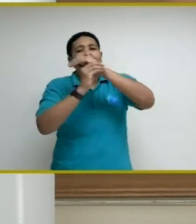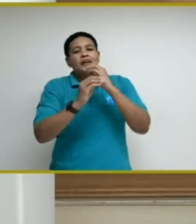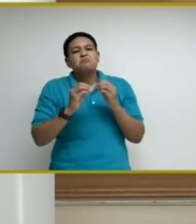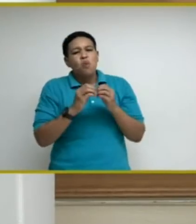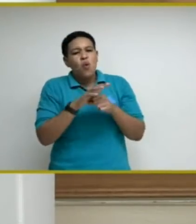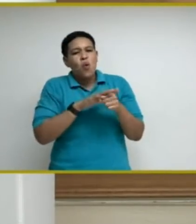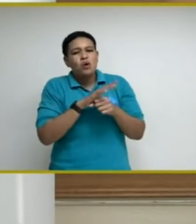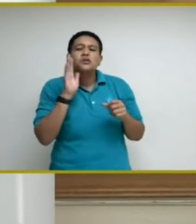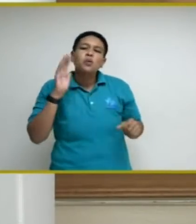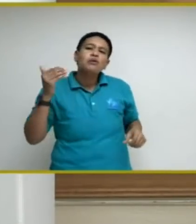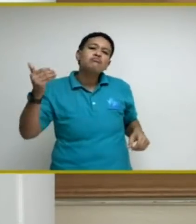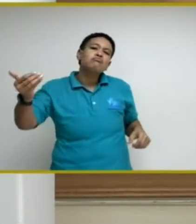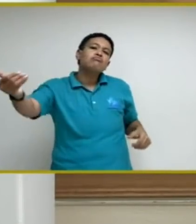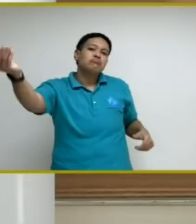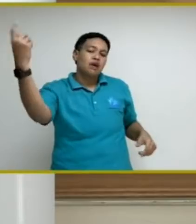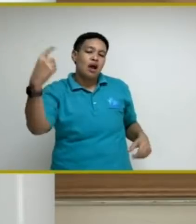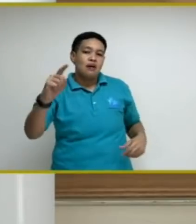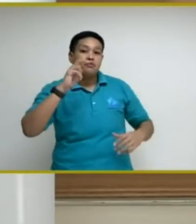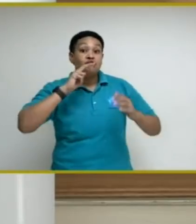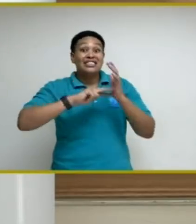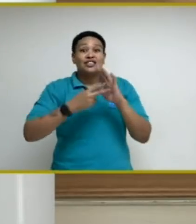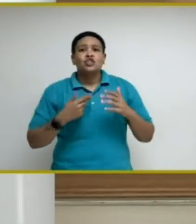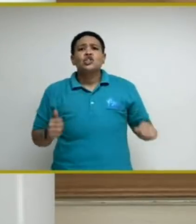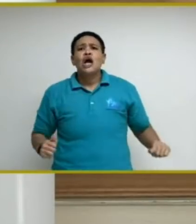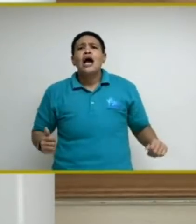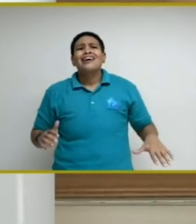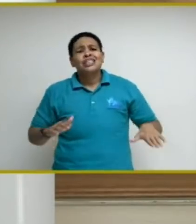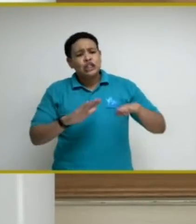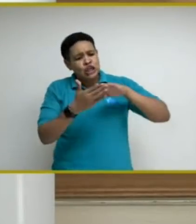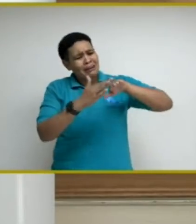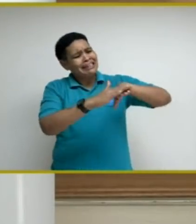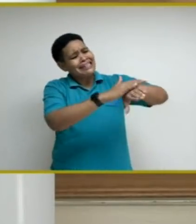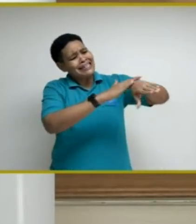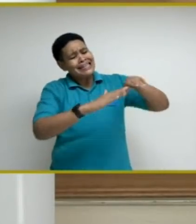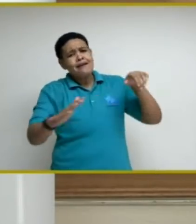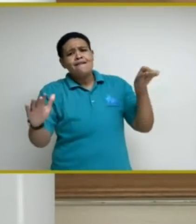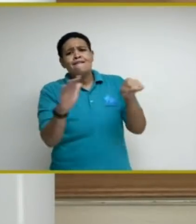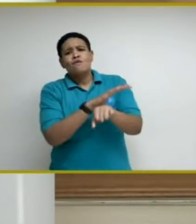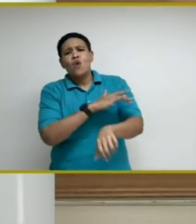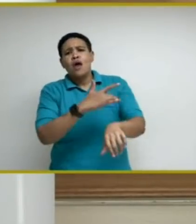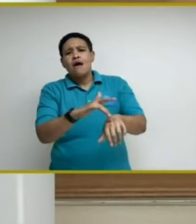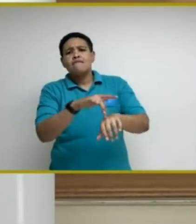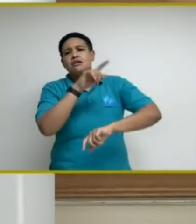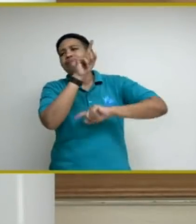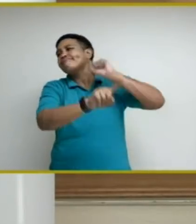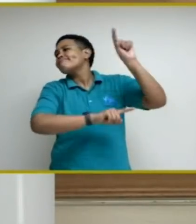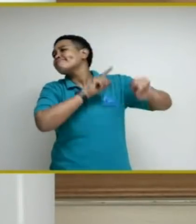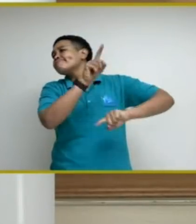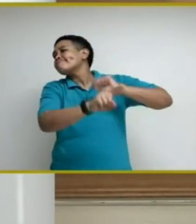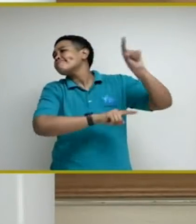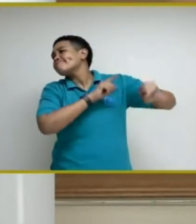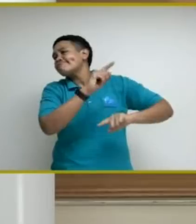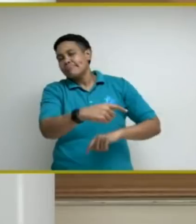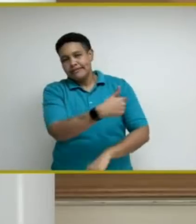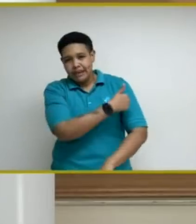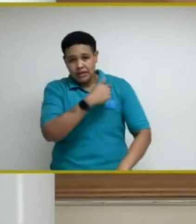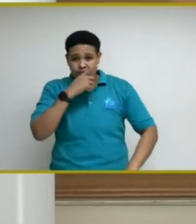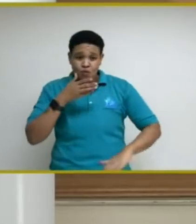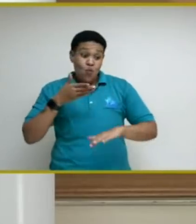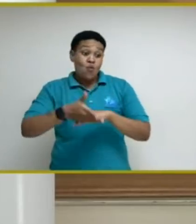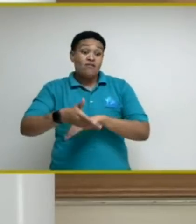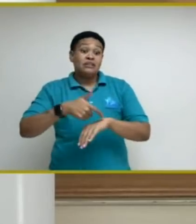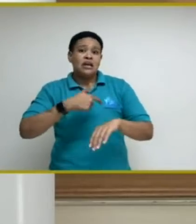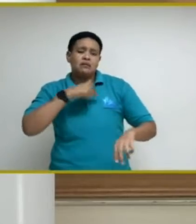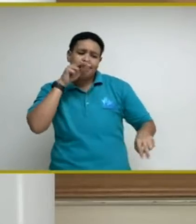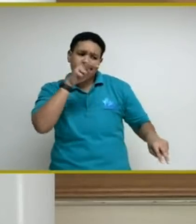and the intention is to try and get as much coverage as possible. Over time, we do see these private entities